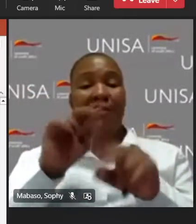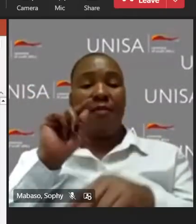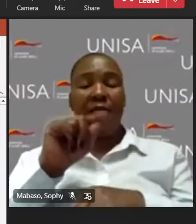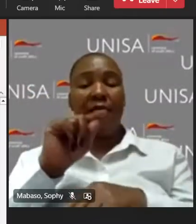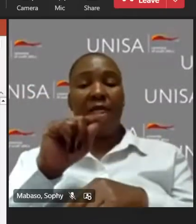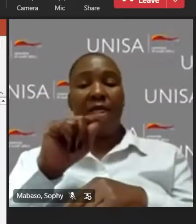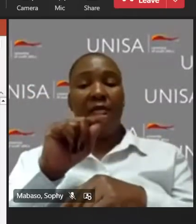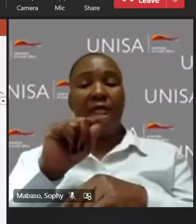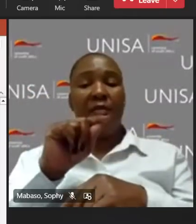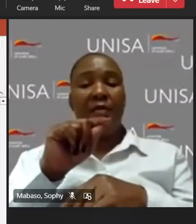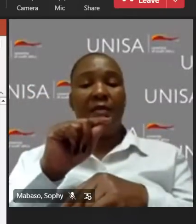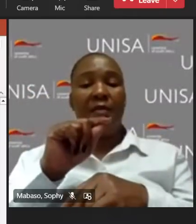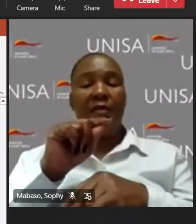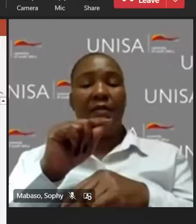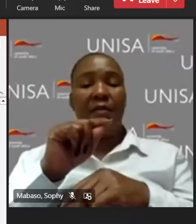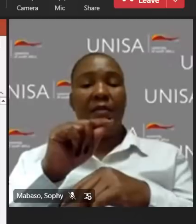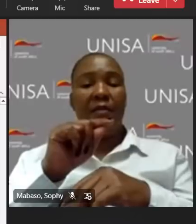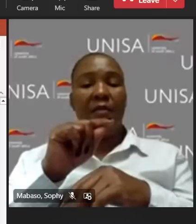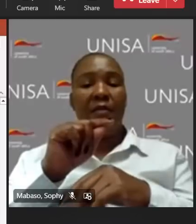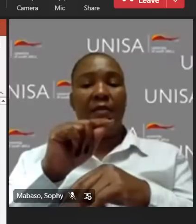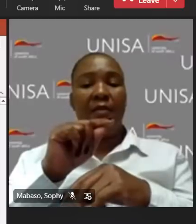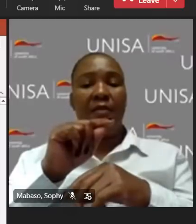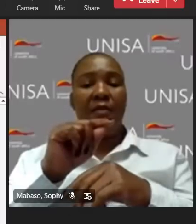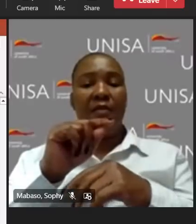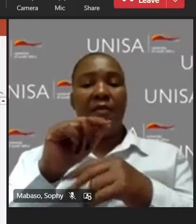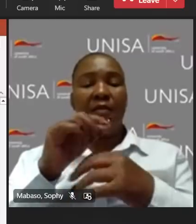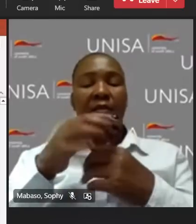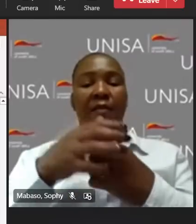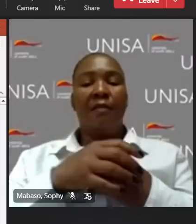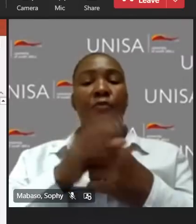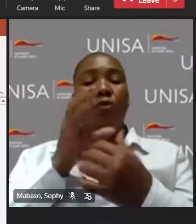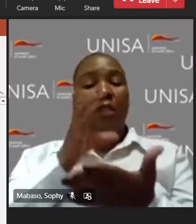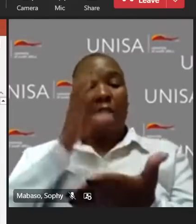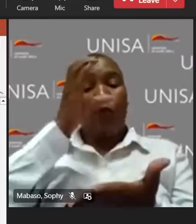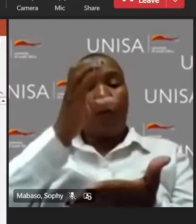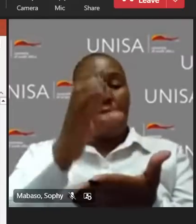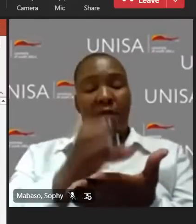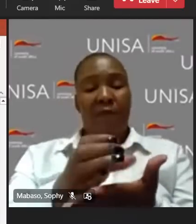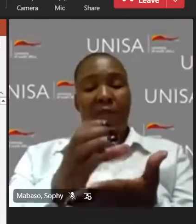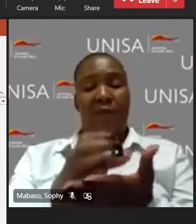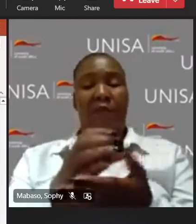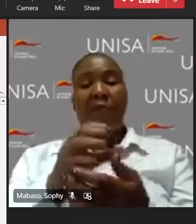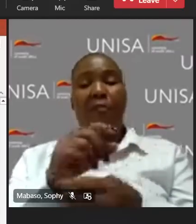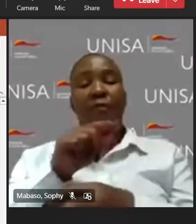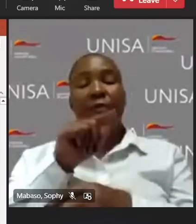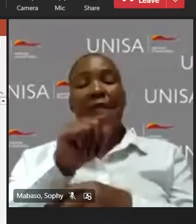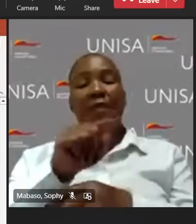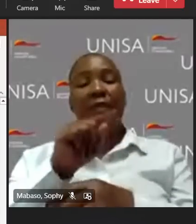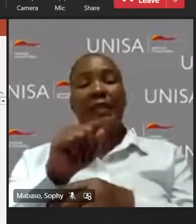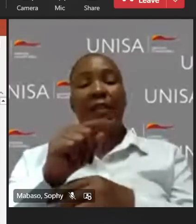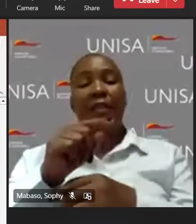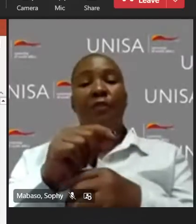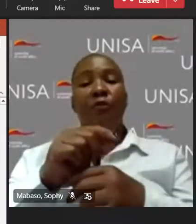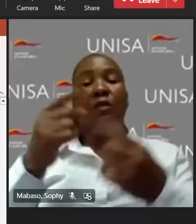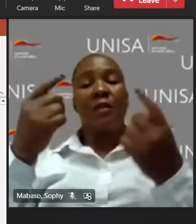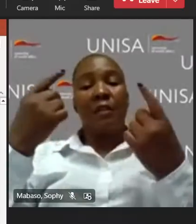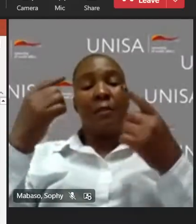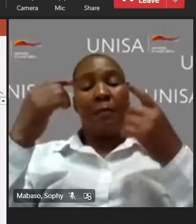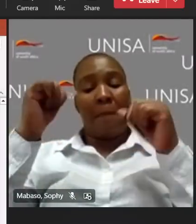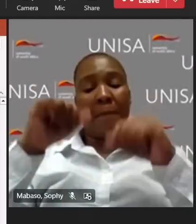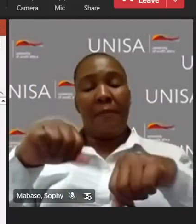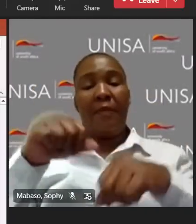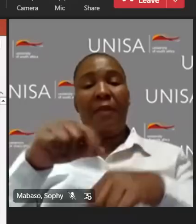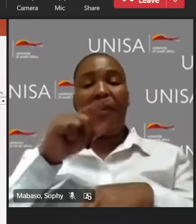you cannot bank, then they need to send out a consent letter that authorizes the university to